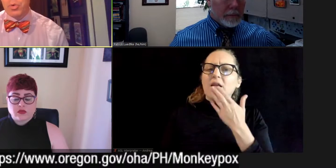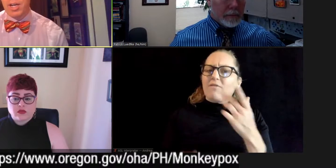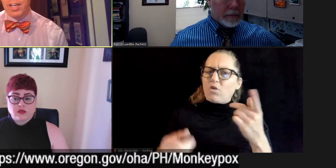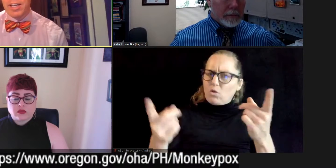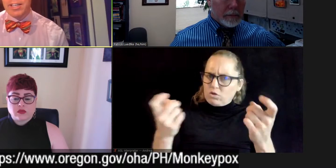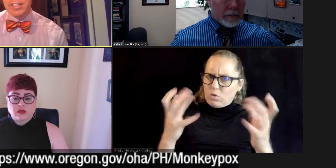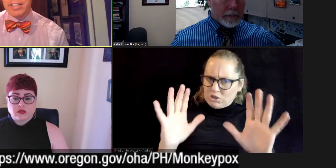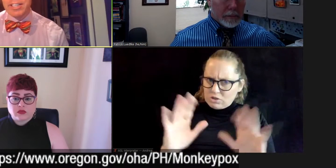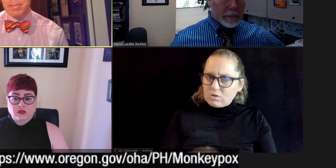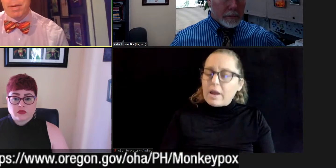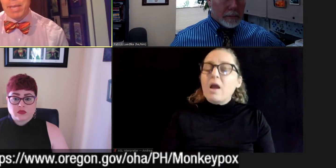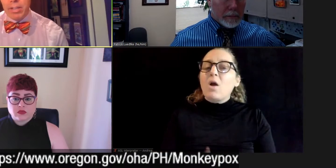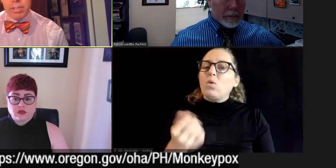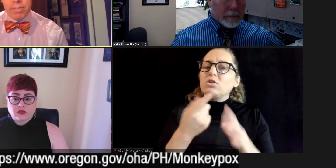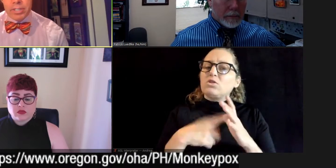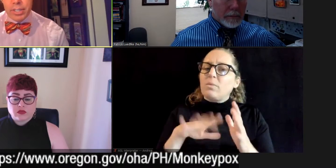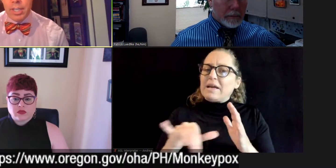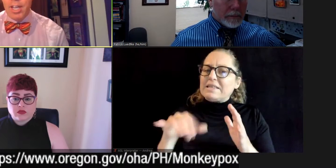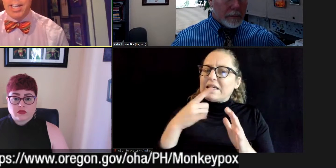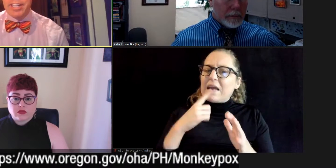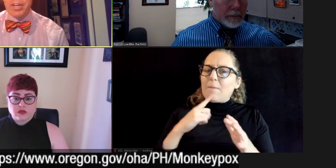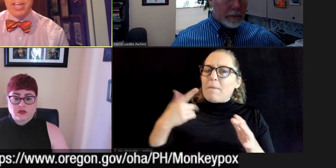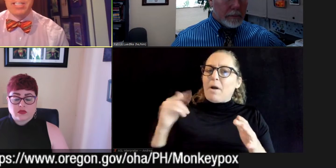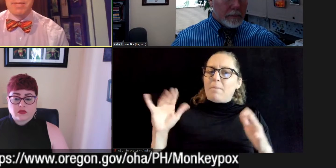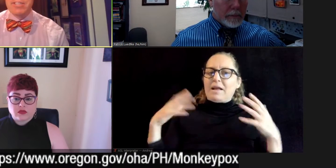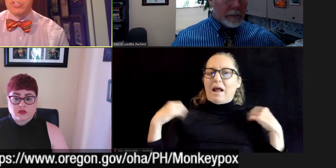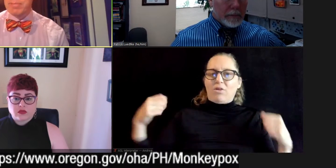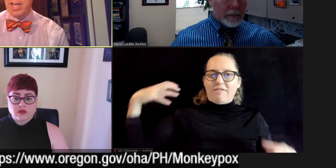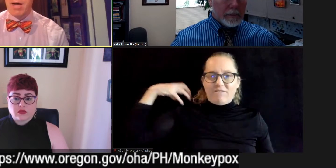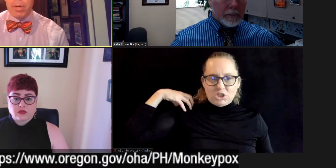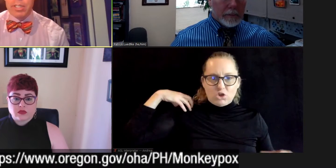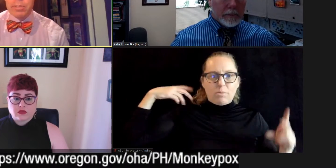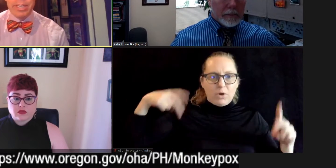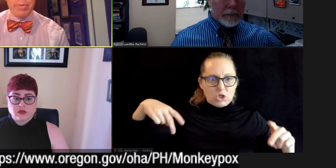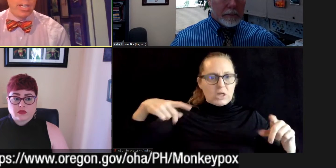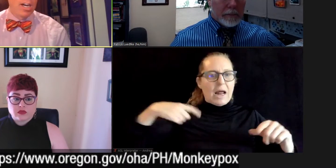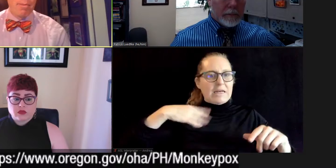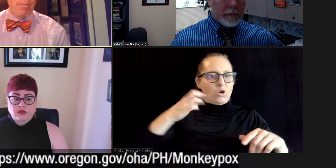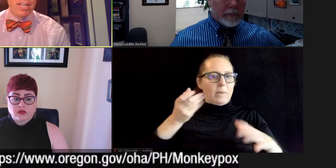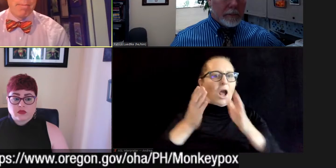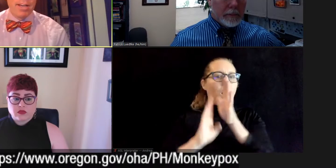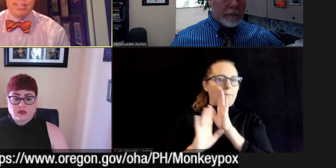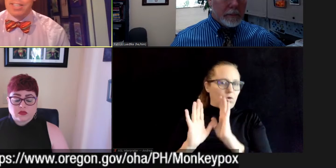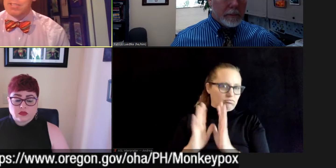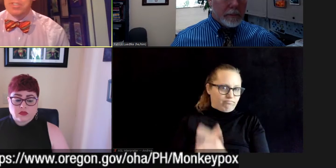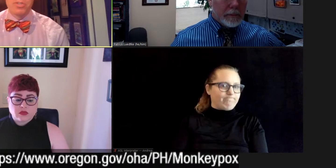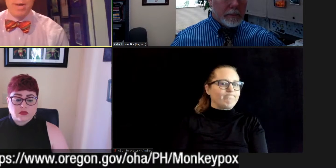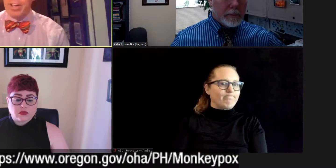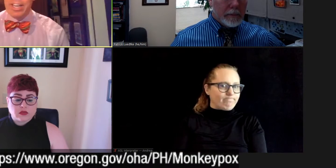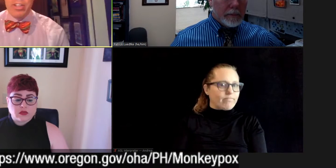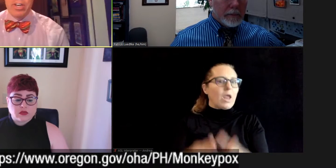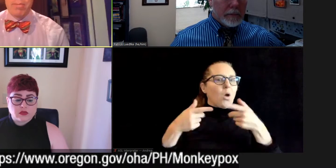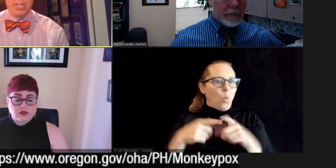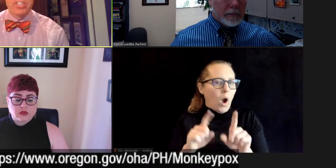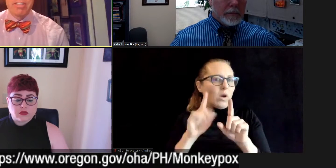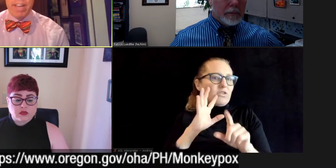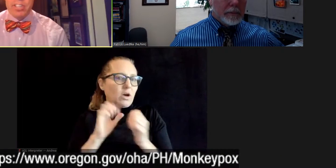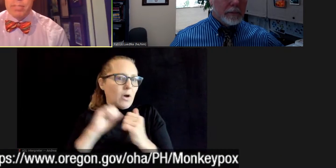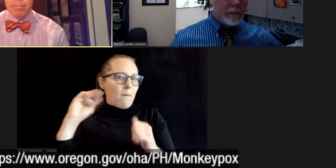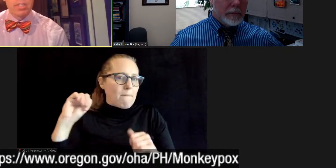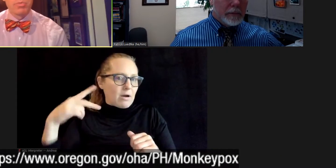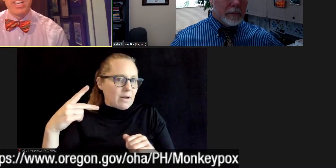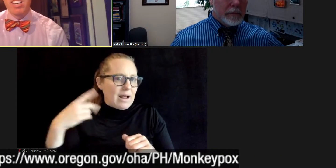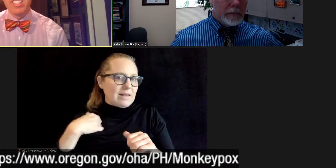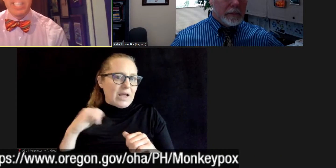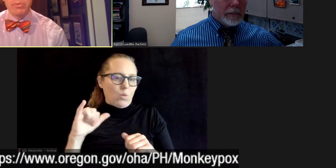saying, as a public health official, I need to be extremely humble as we talk about monkeypox, as we do about any other emerging